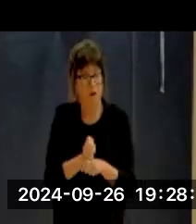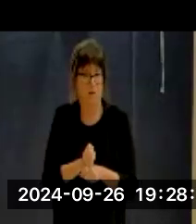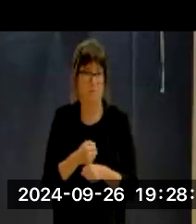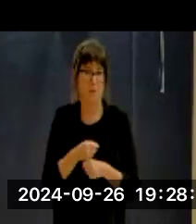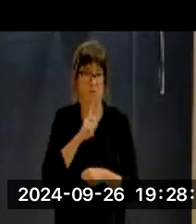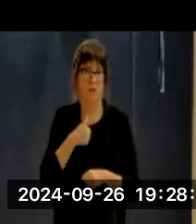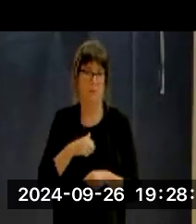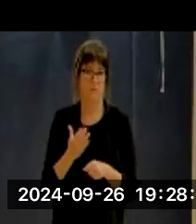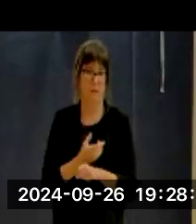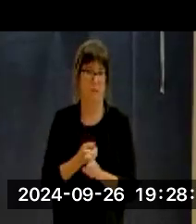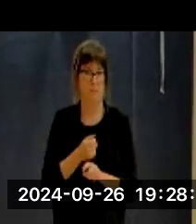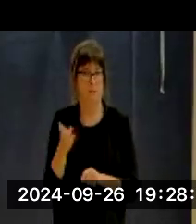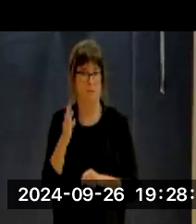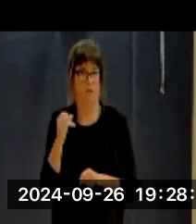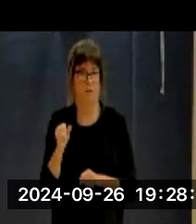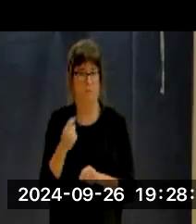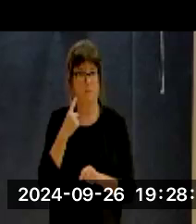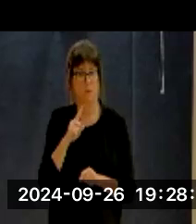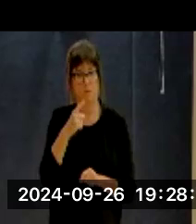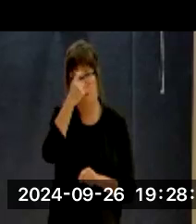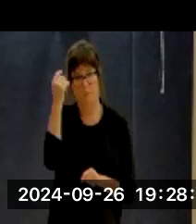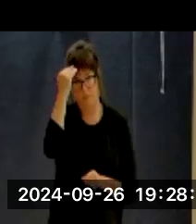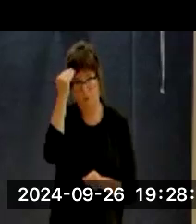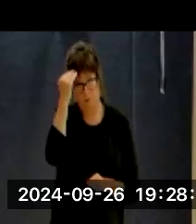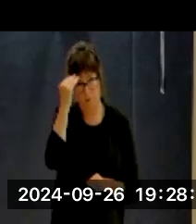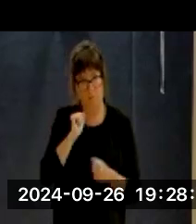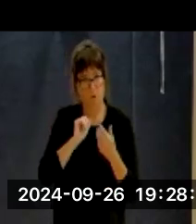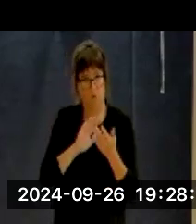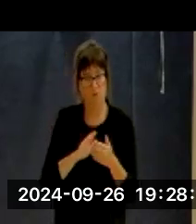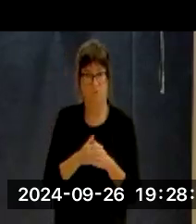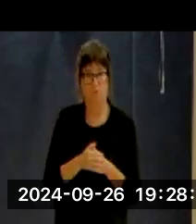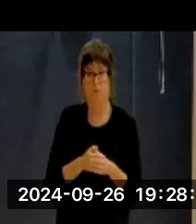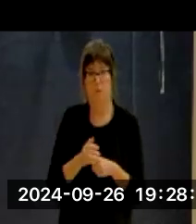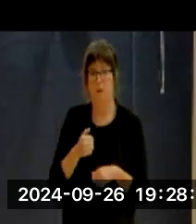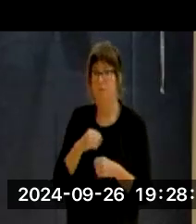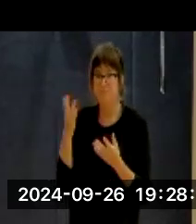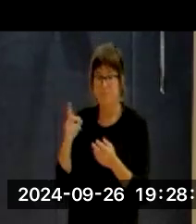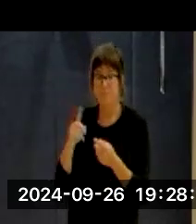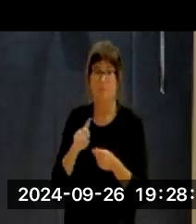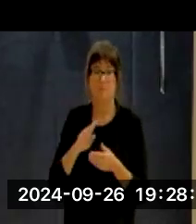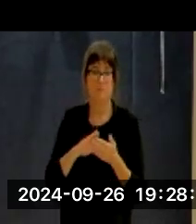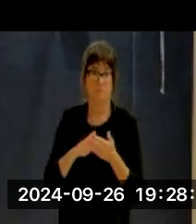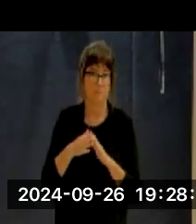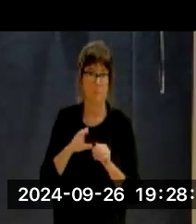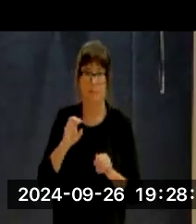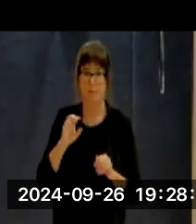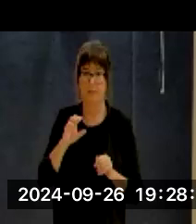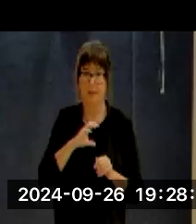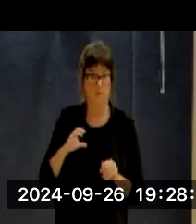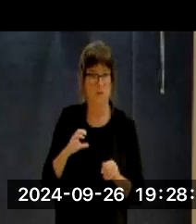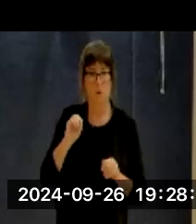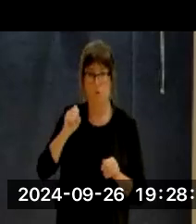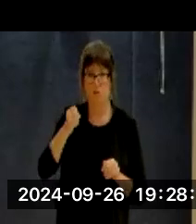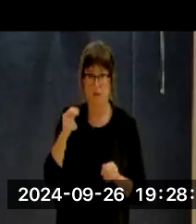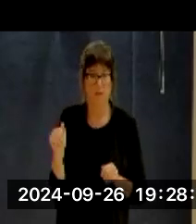jobs for being trauma-informed. I reported to local city councils, housing commissions, and OSHA with no response. It